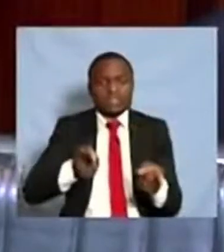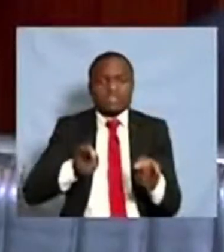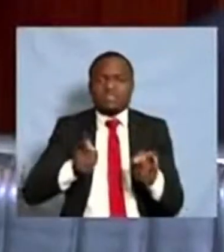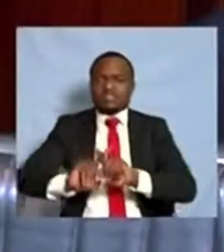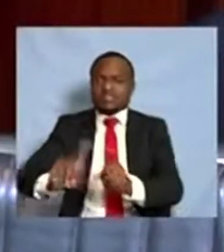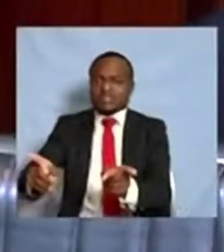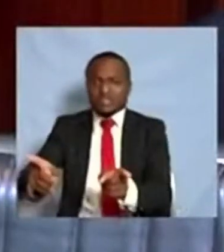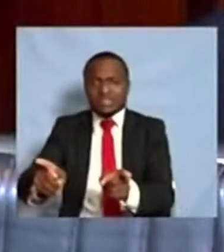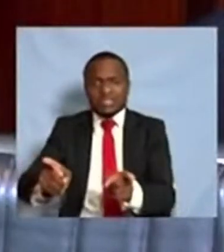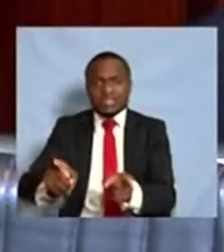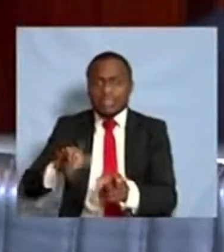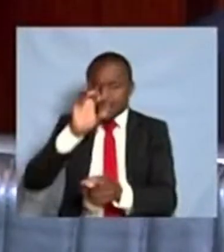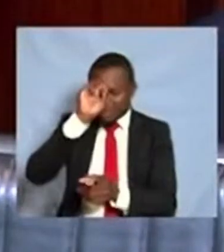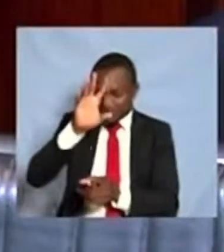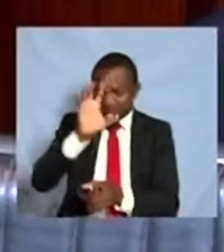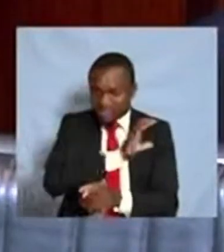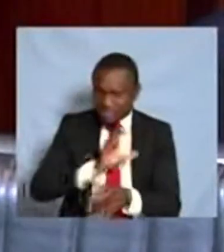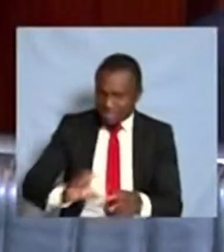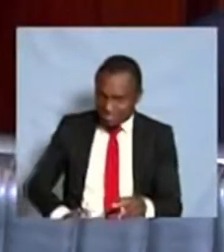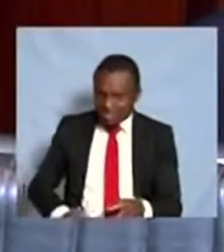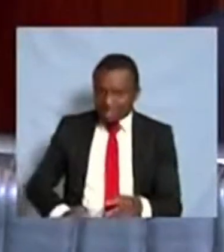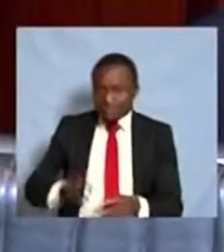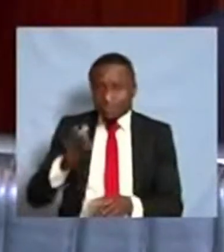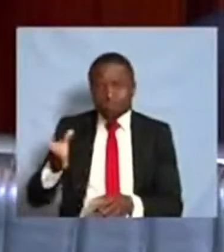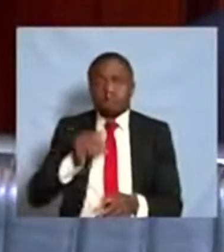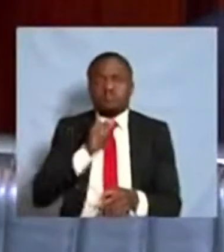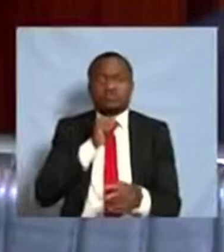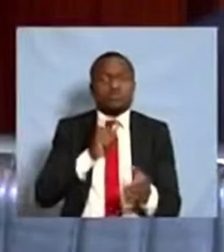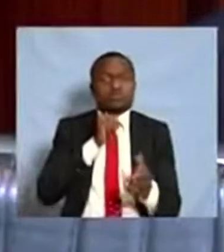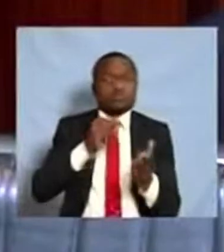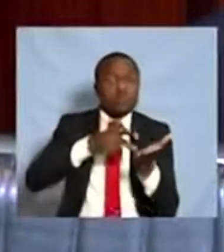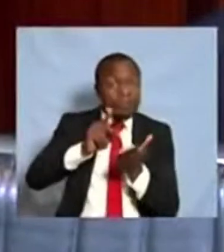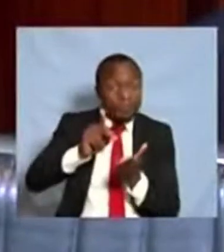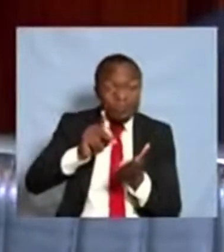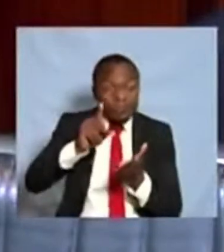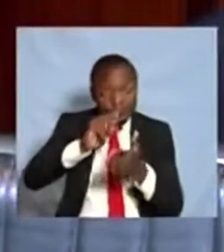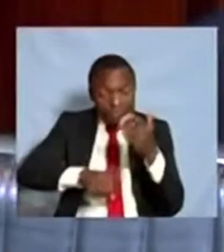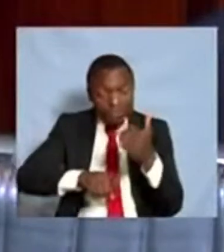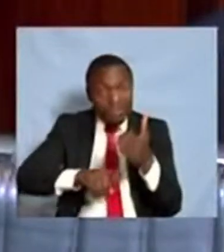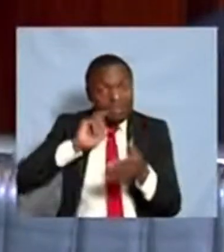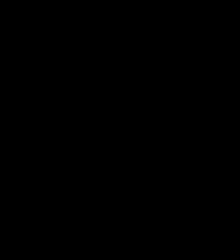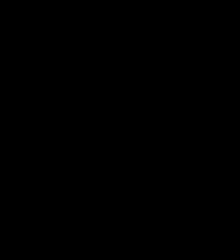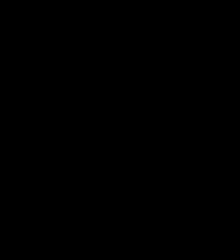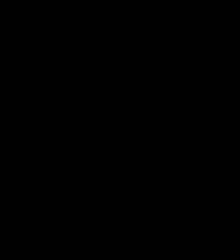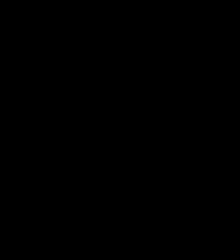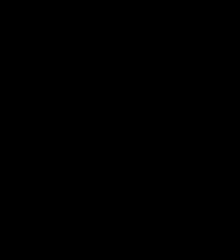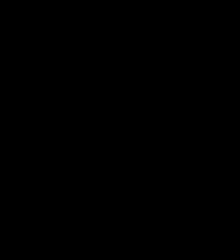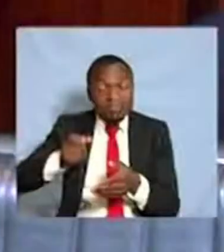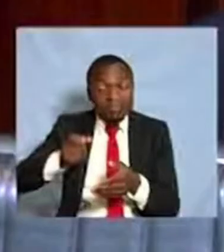mining firms are having a field day. So we need to review that. The ministry